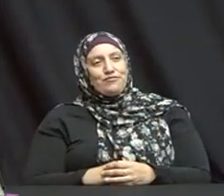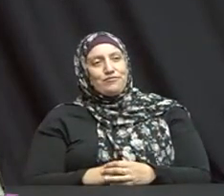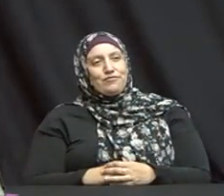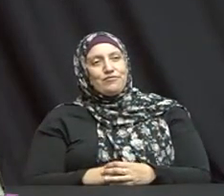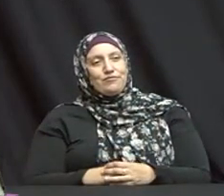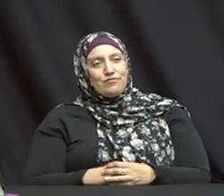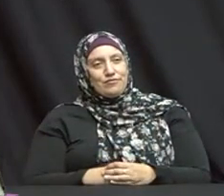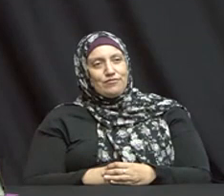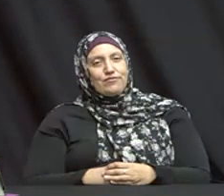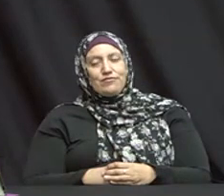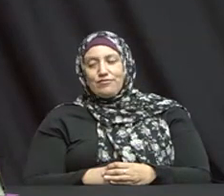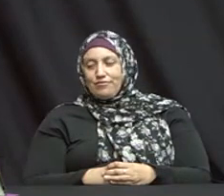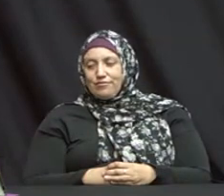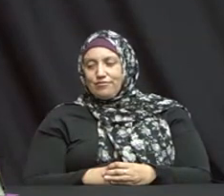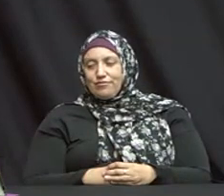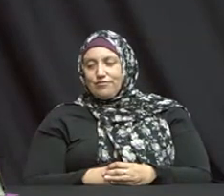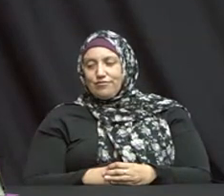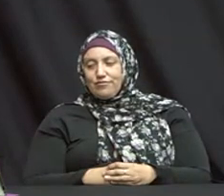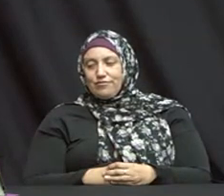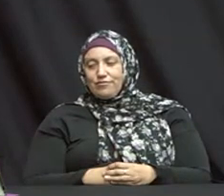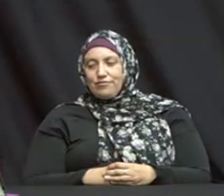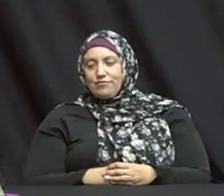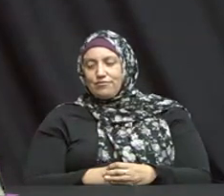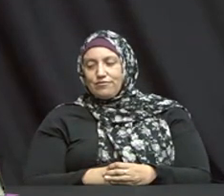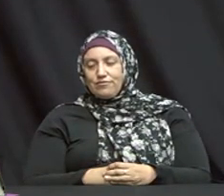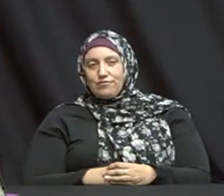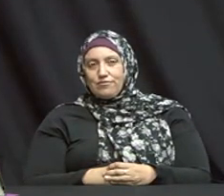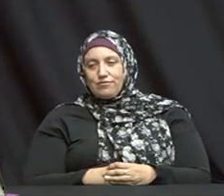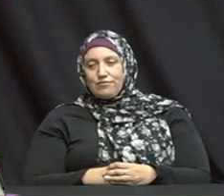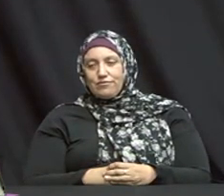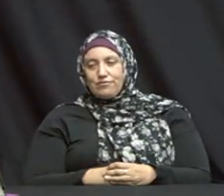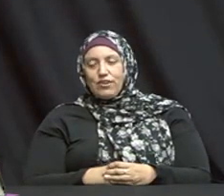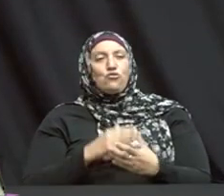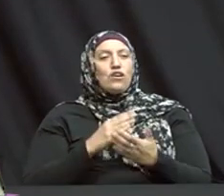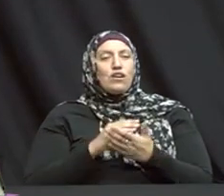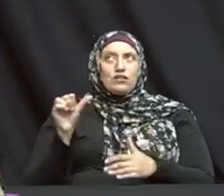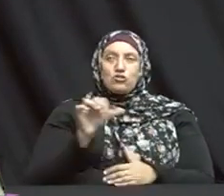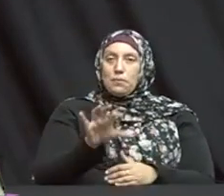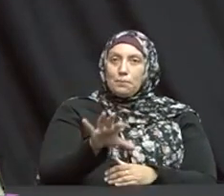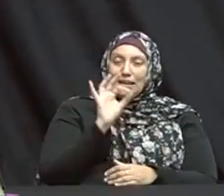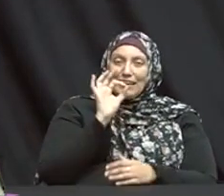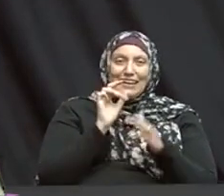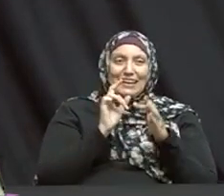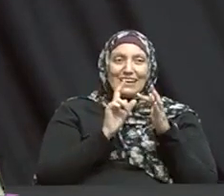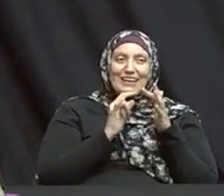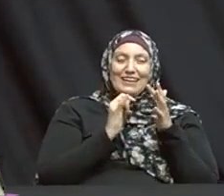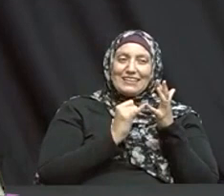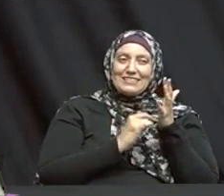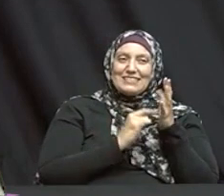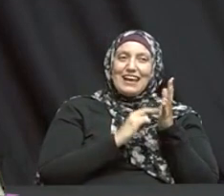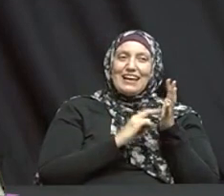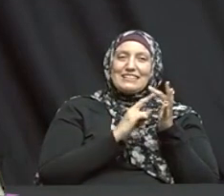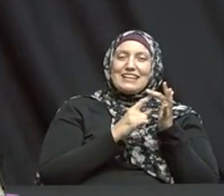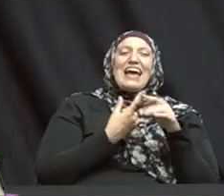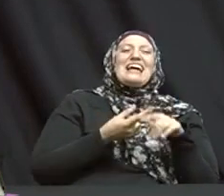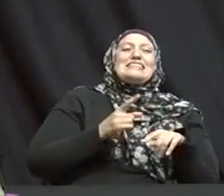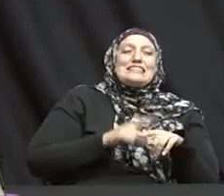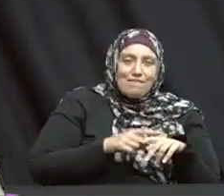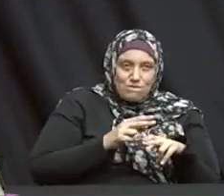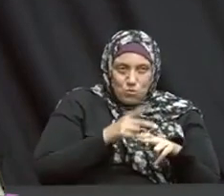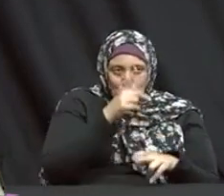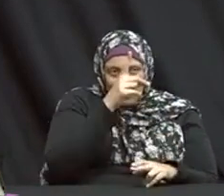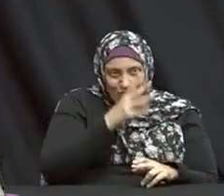really, we should be nominating the estate. We should be nominating the estate with the exception of one third. Correct.